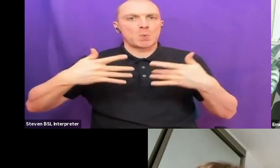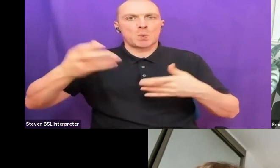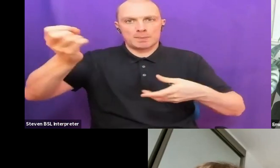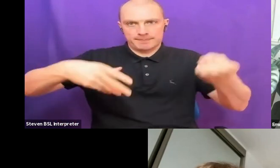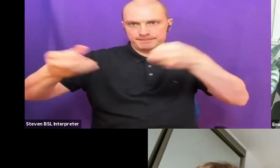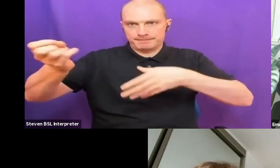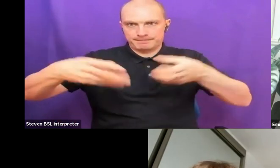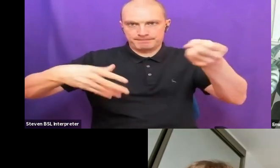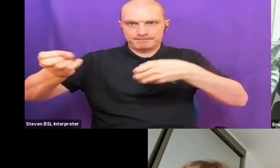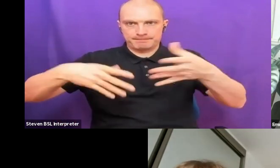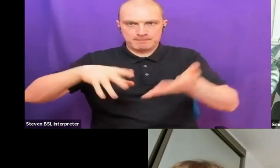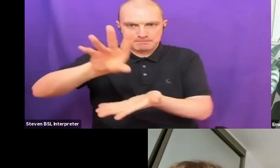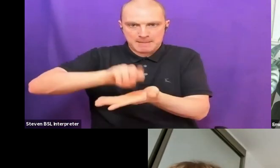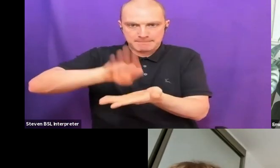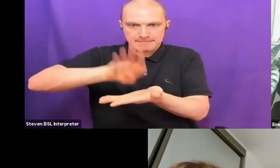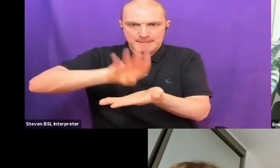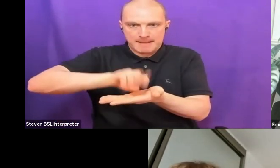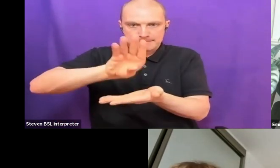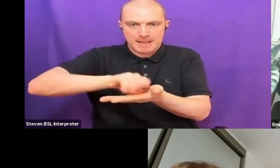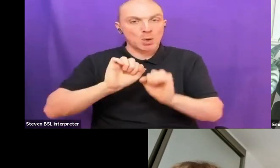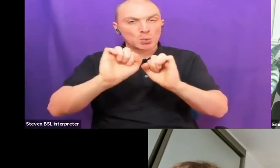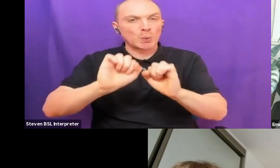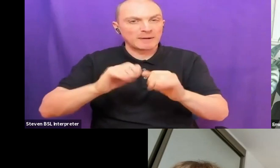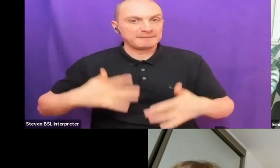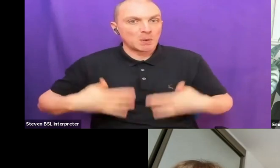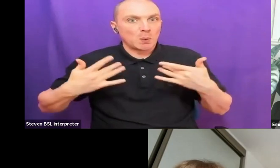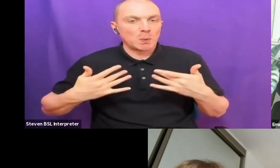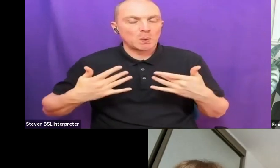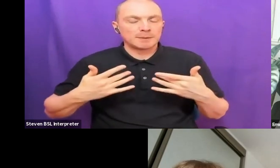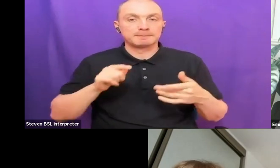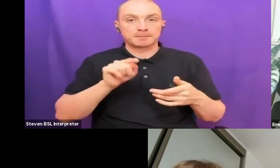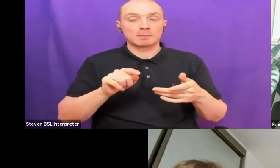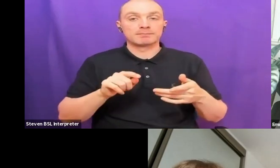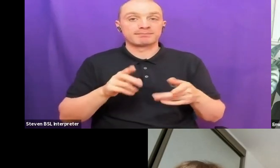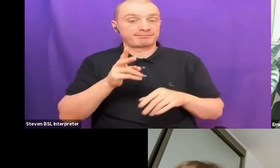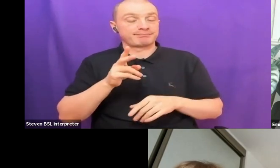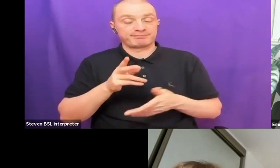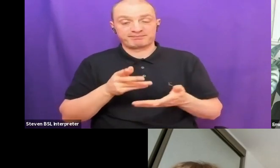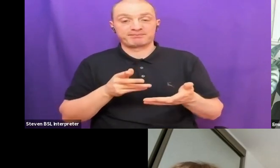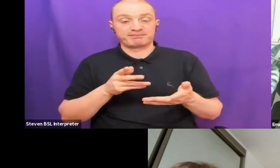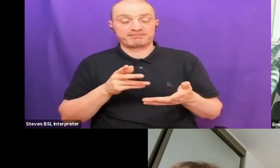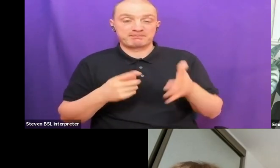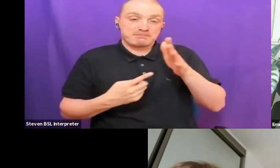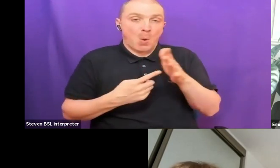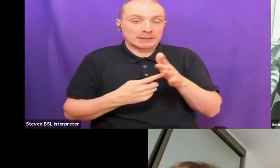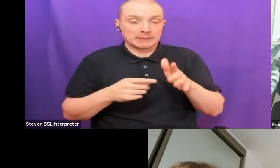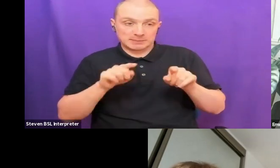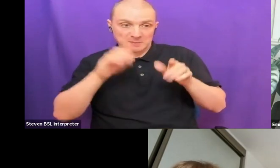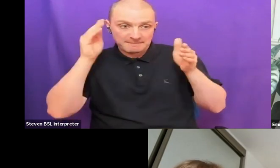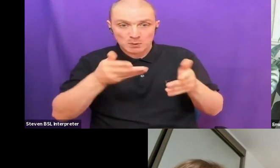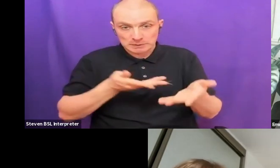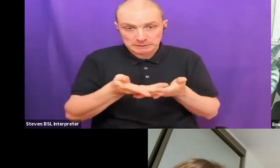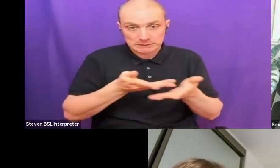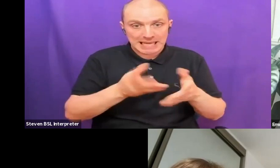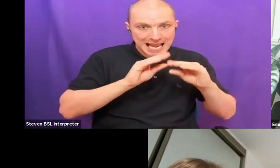So kind of the key bit of the consultation that we've been working through has been about the educational benefits. the community facilities,